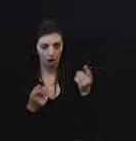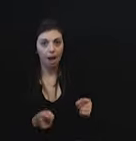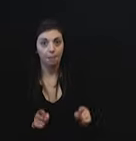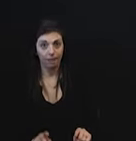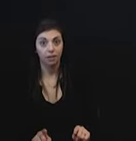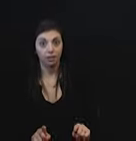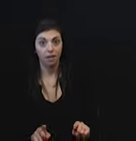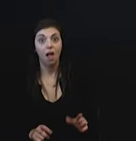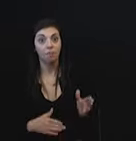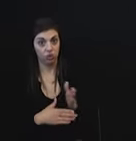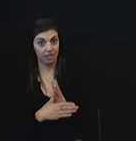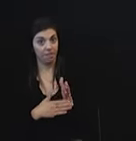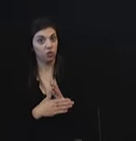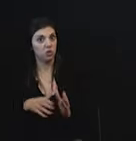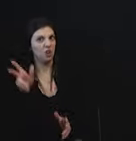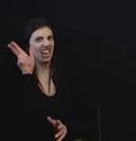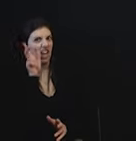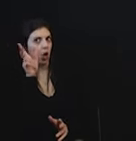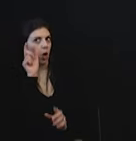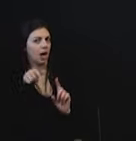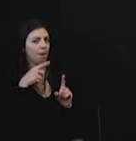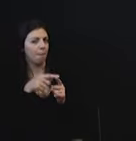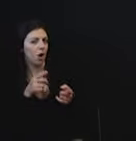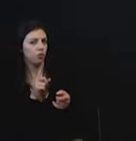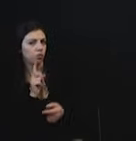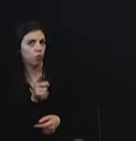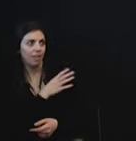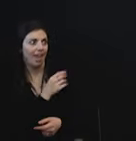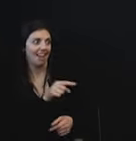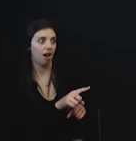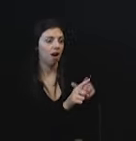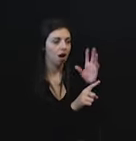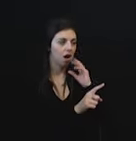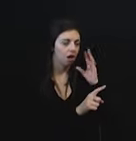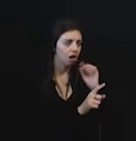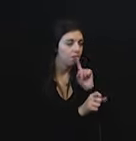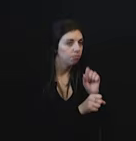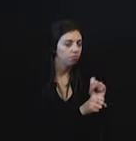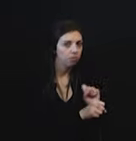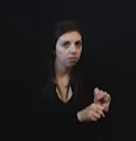difference between hearing about truth and experiencing it.